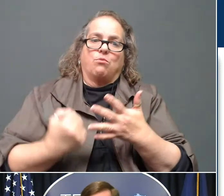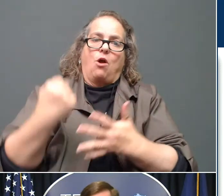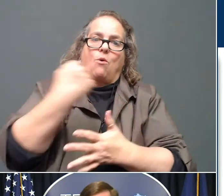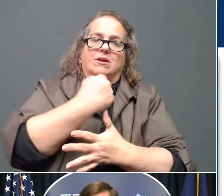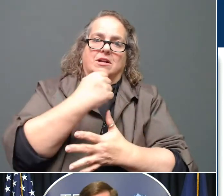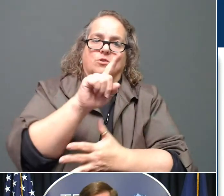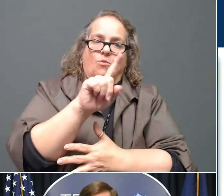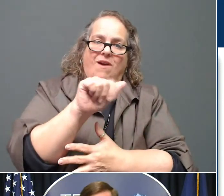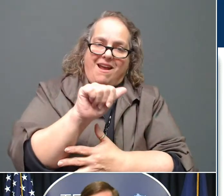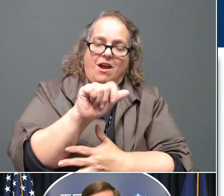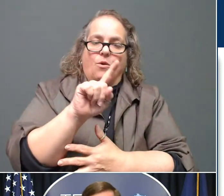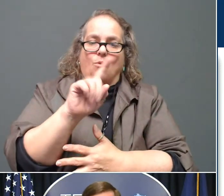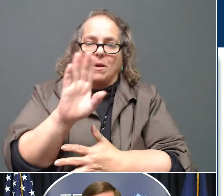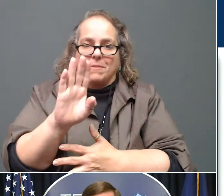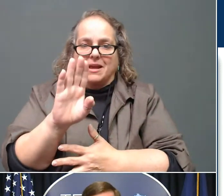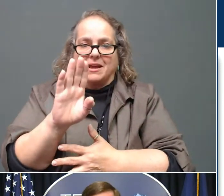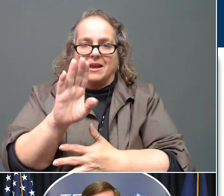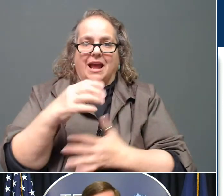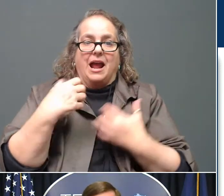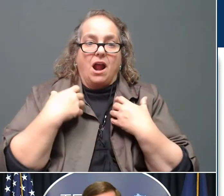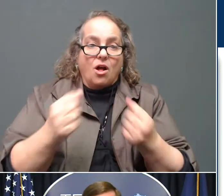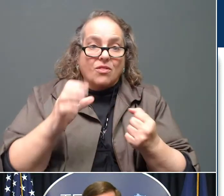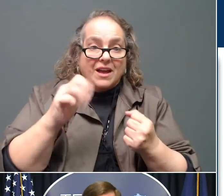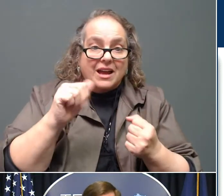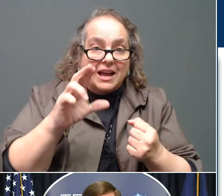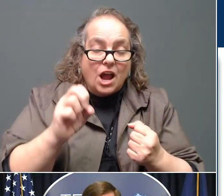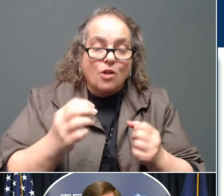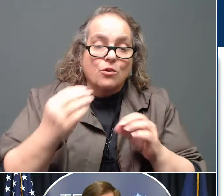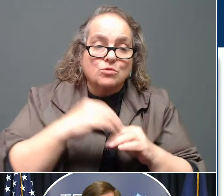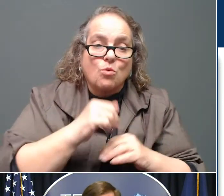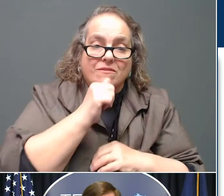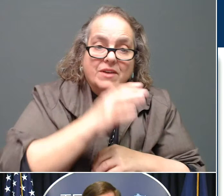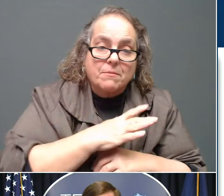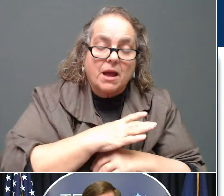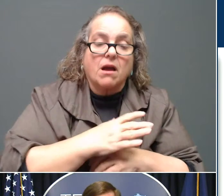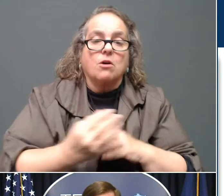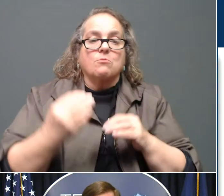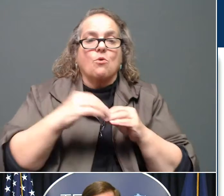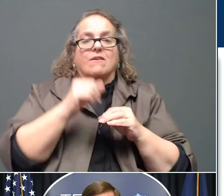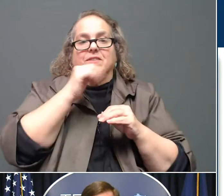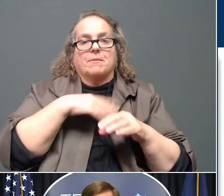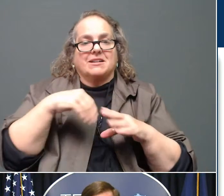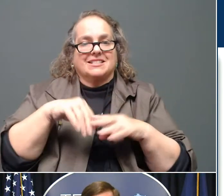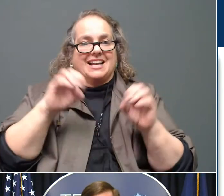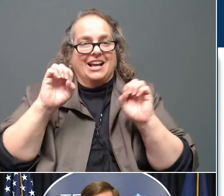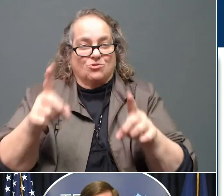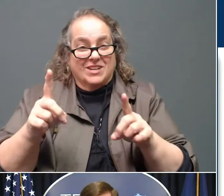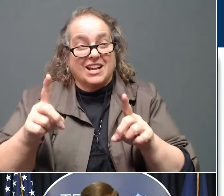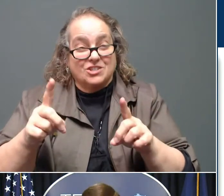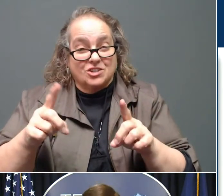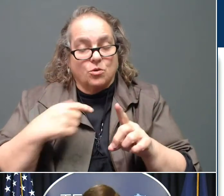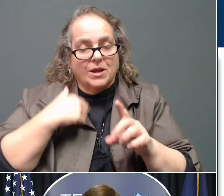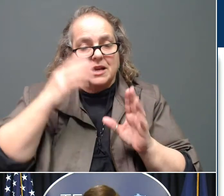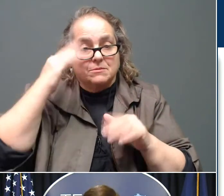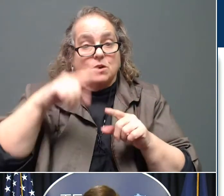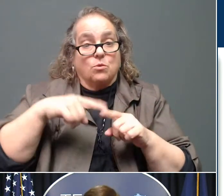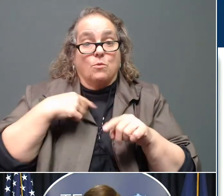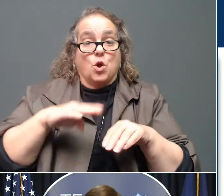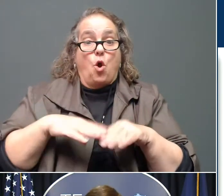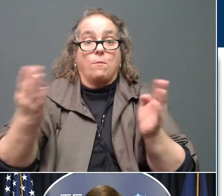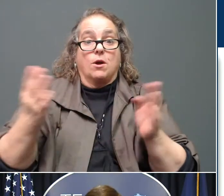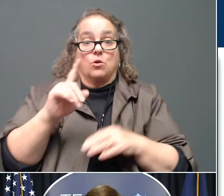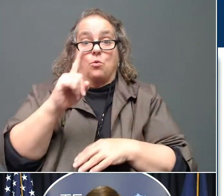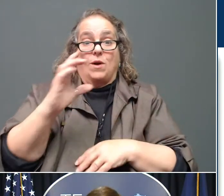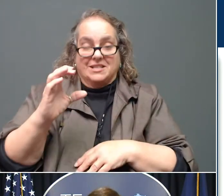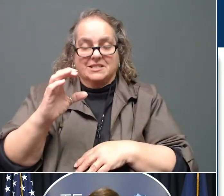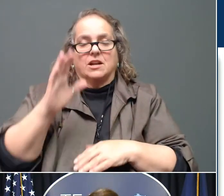1B. It's healthcare, that's education. We expect as we open up 1C that this will